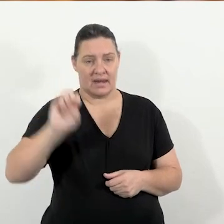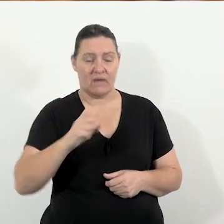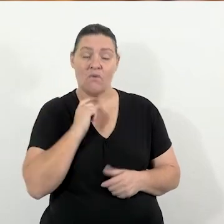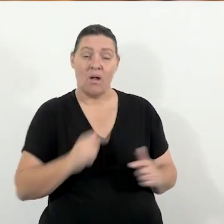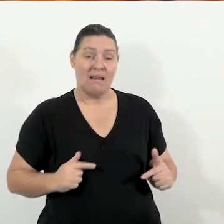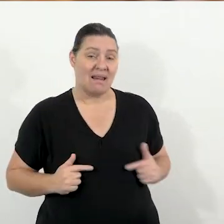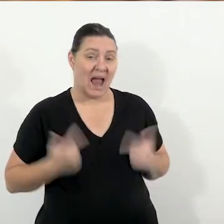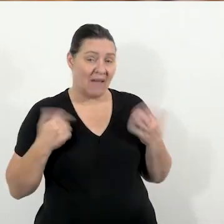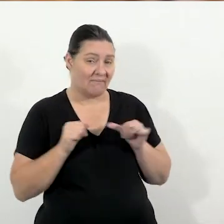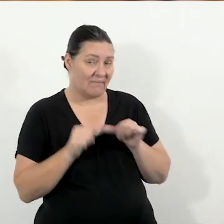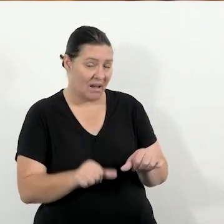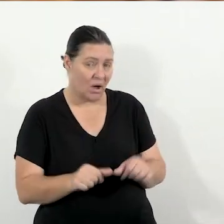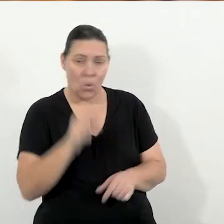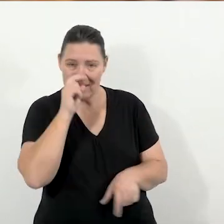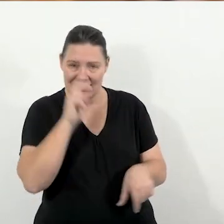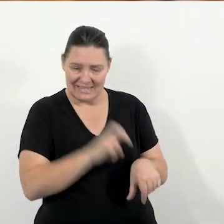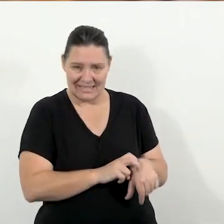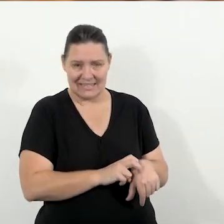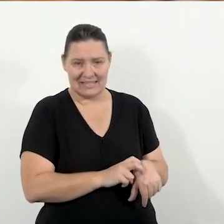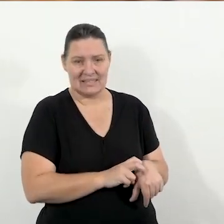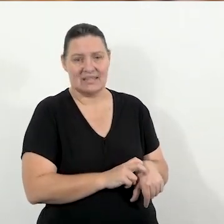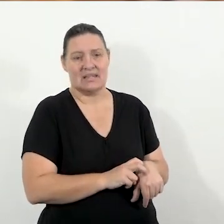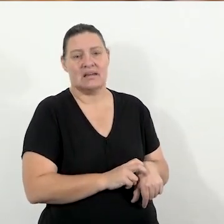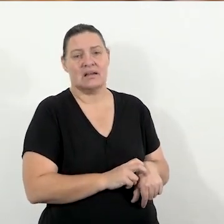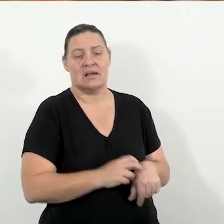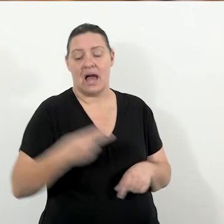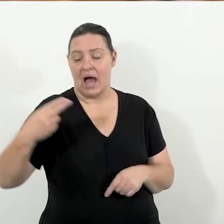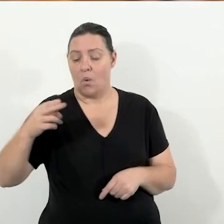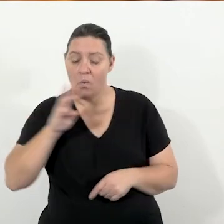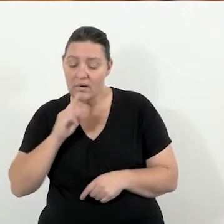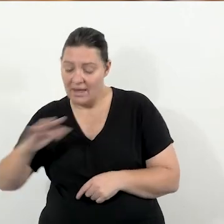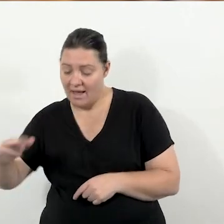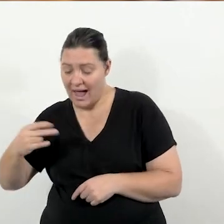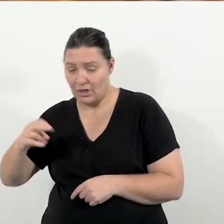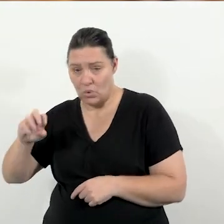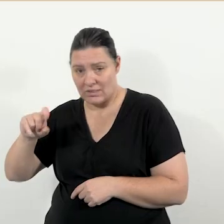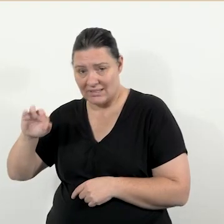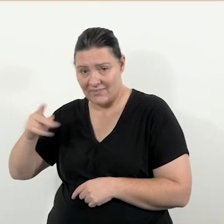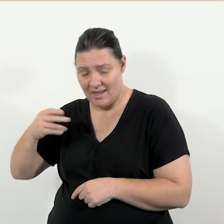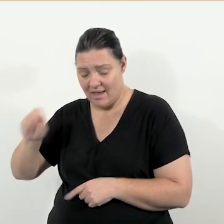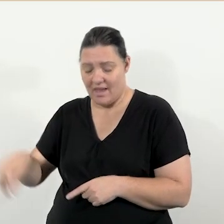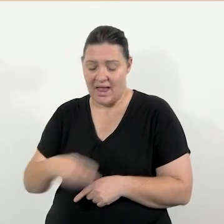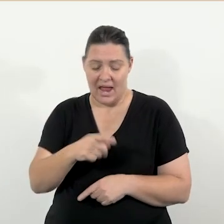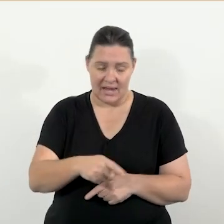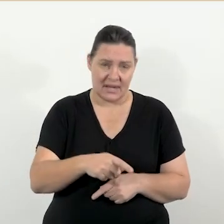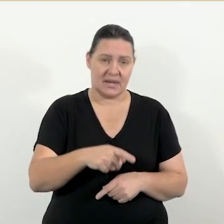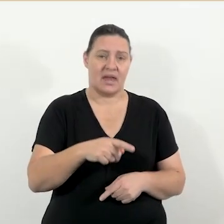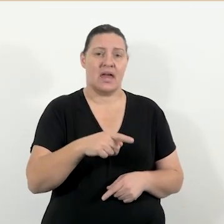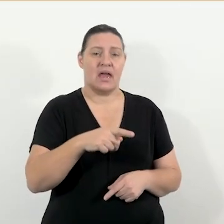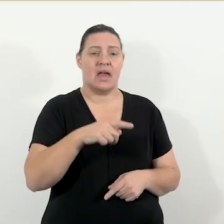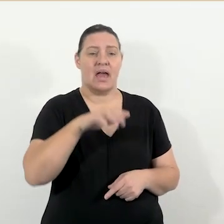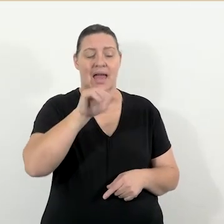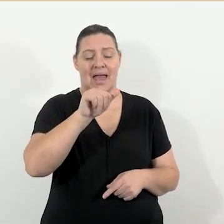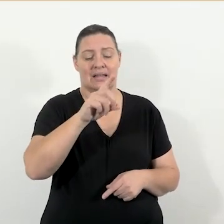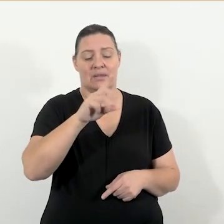on Earth, we also need the hydrosphere as well as the atmosphere. Now, let me just rub off my